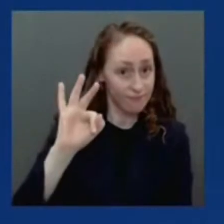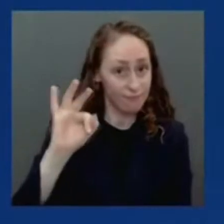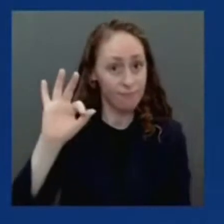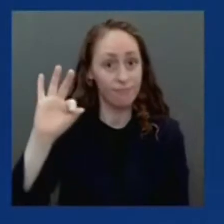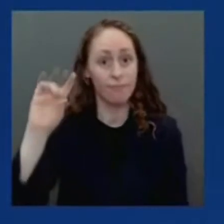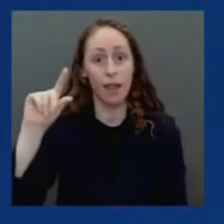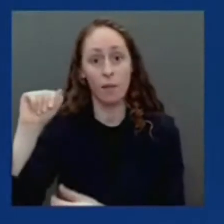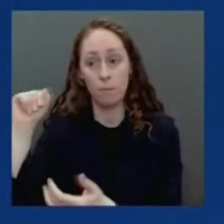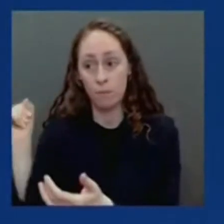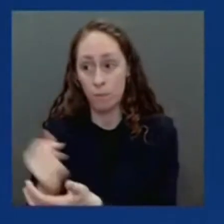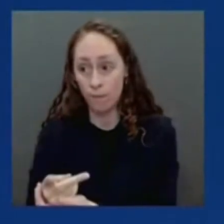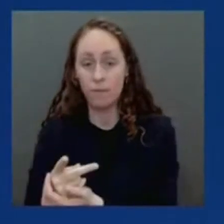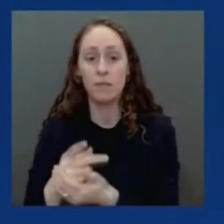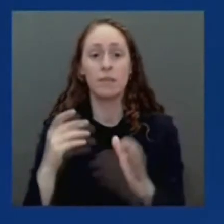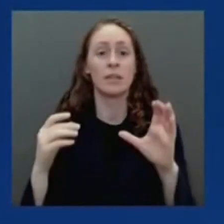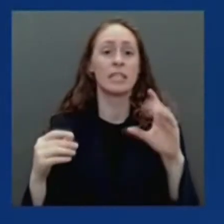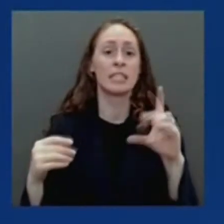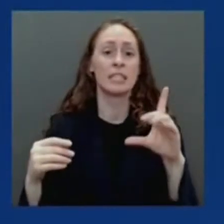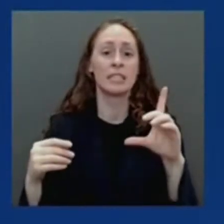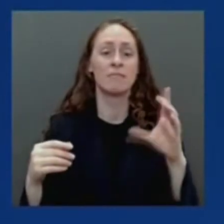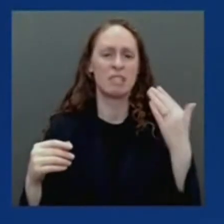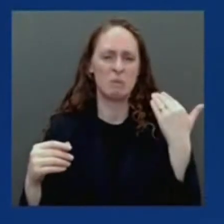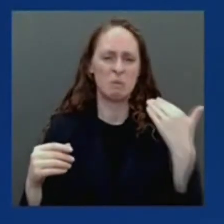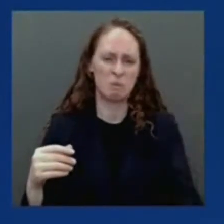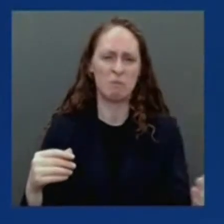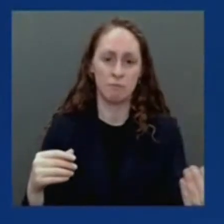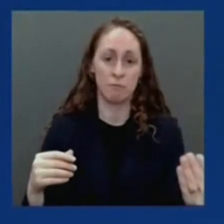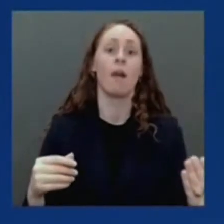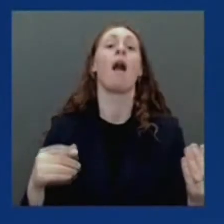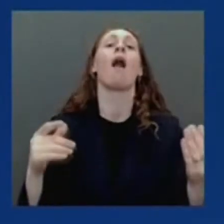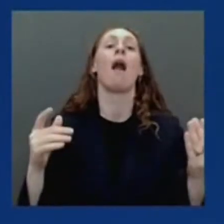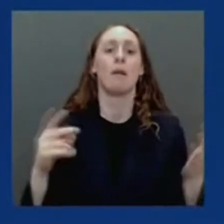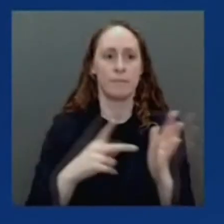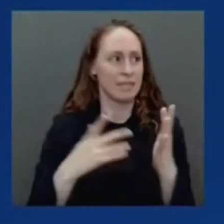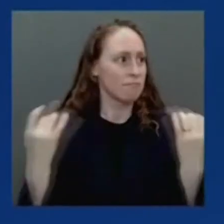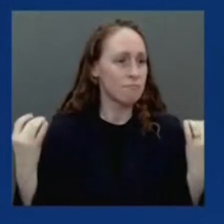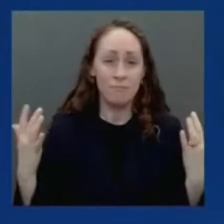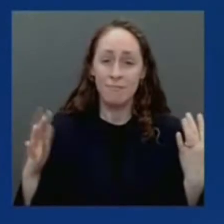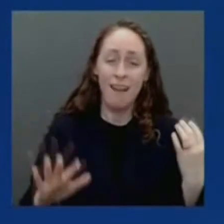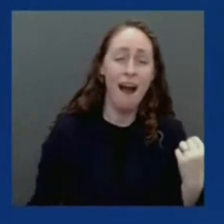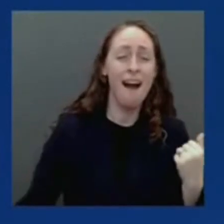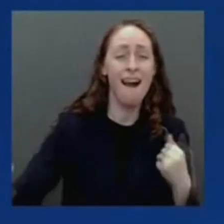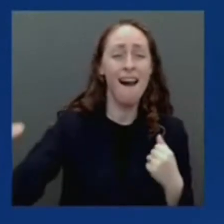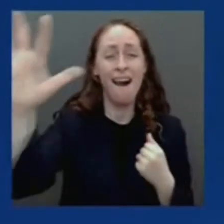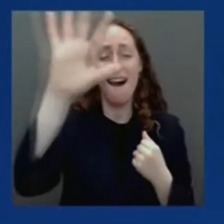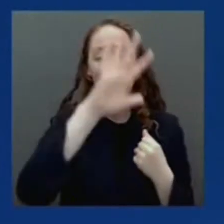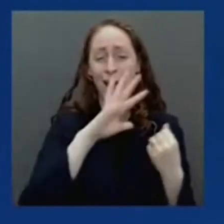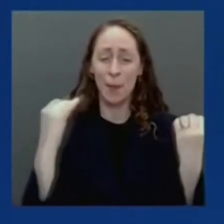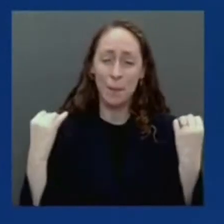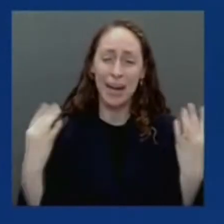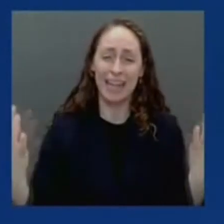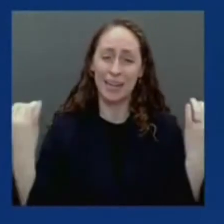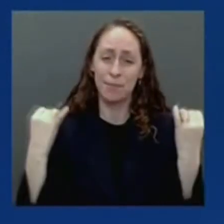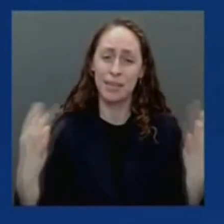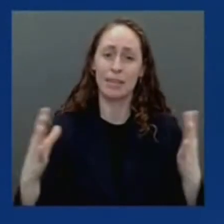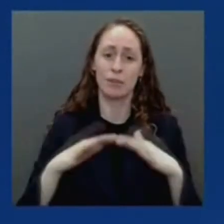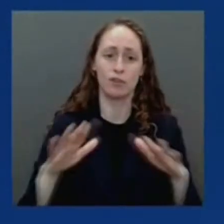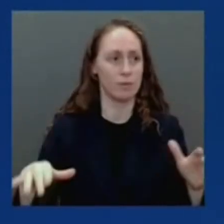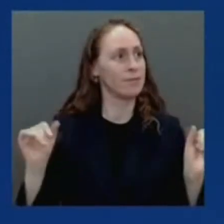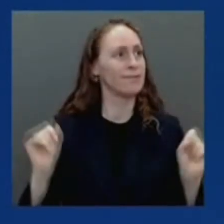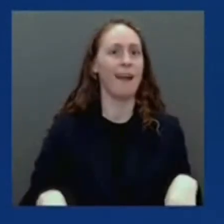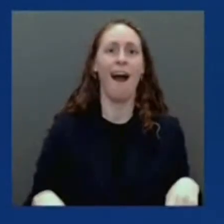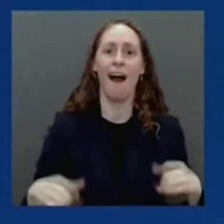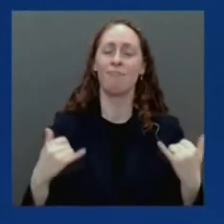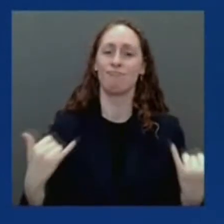eligible for protection from COVID-19. Before we open up for questions, I want to share how we're preparing now, just as we did